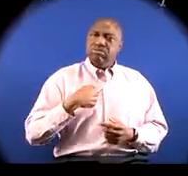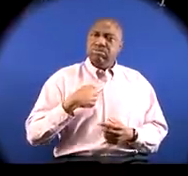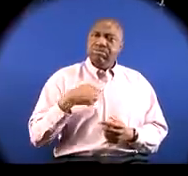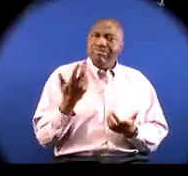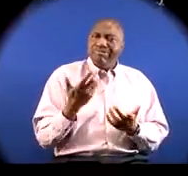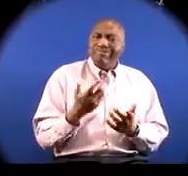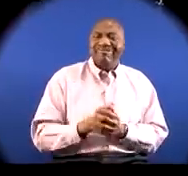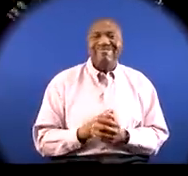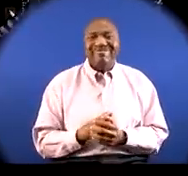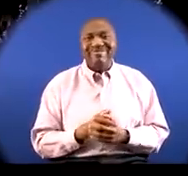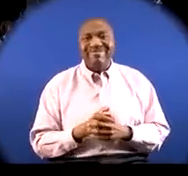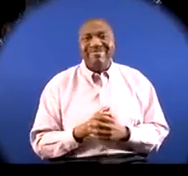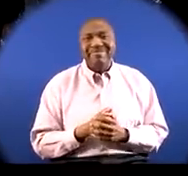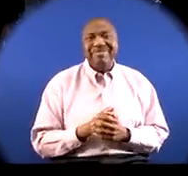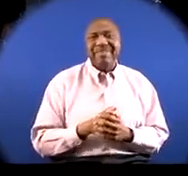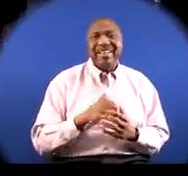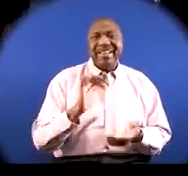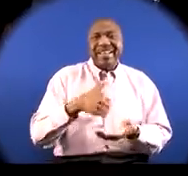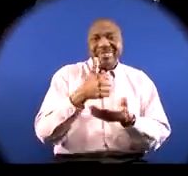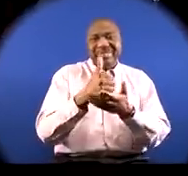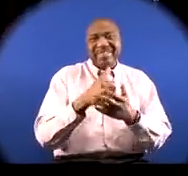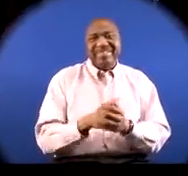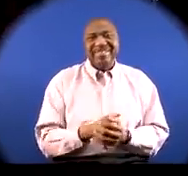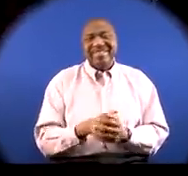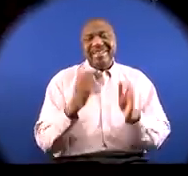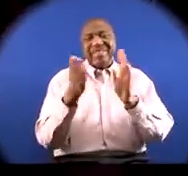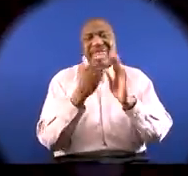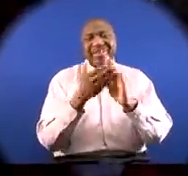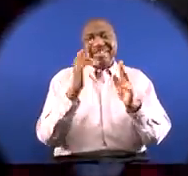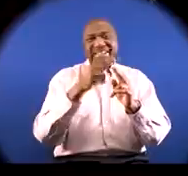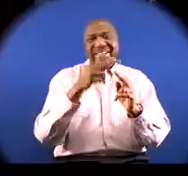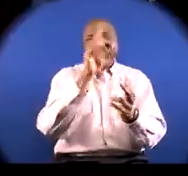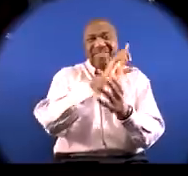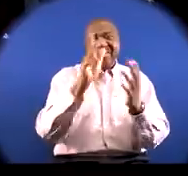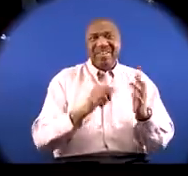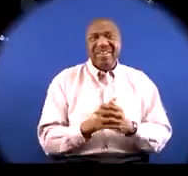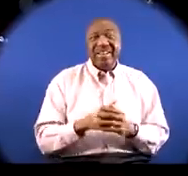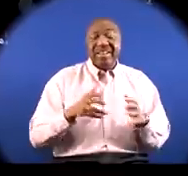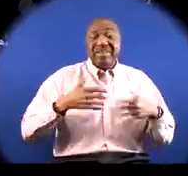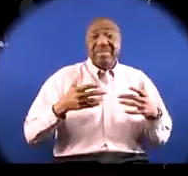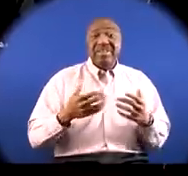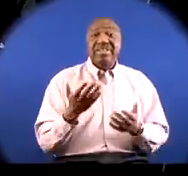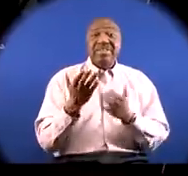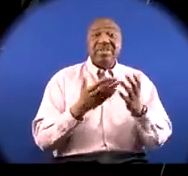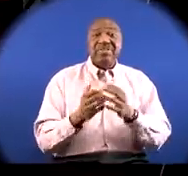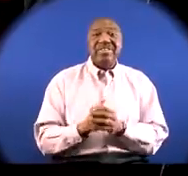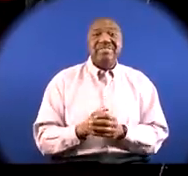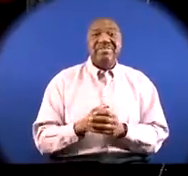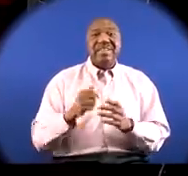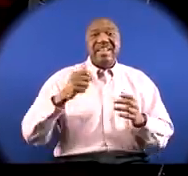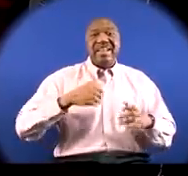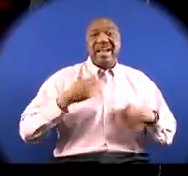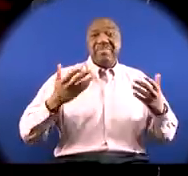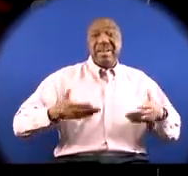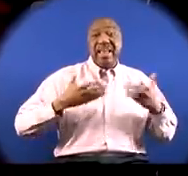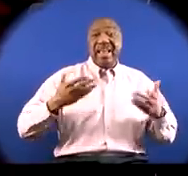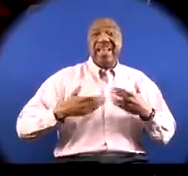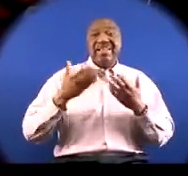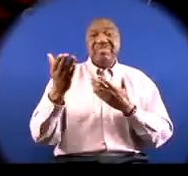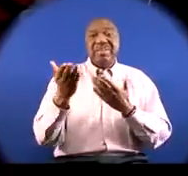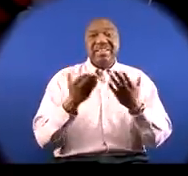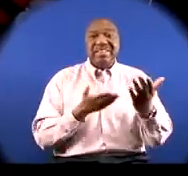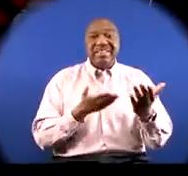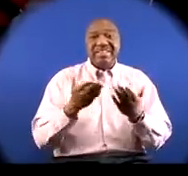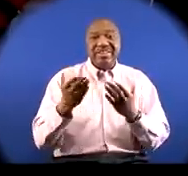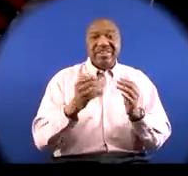said. It's Good Friday. Amen. Praise the name of the Lord. I'm glad to be in the service. I'm glad